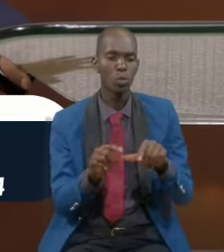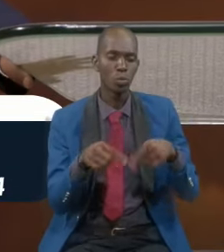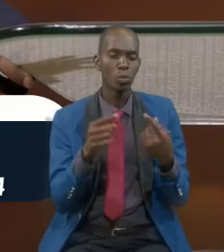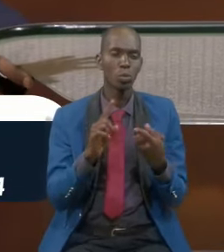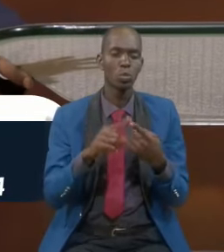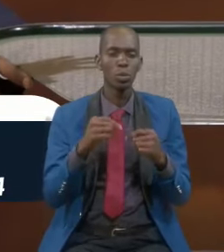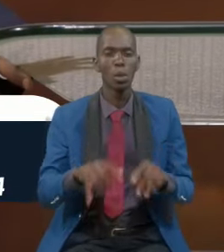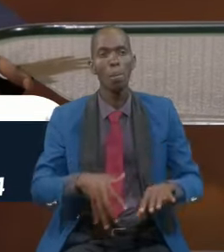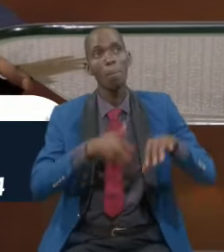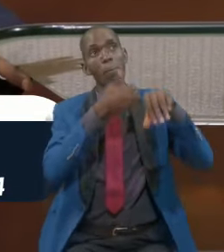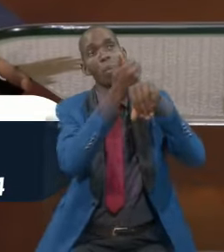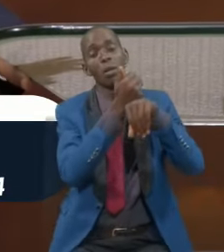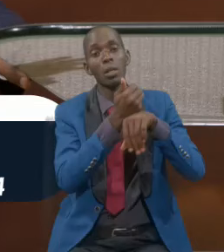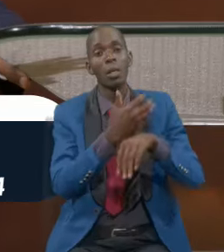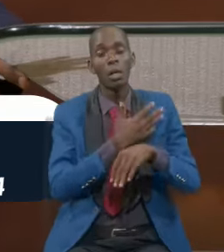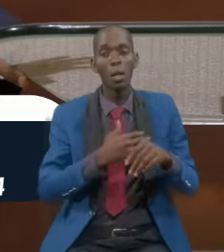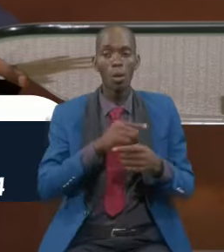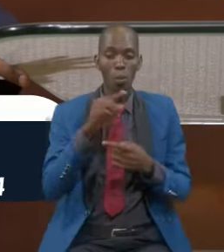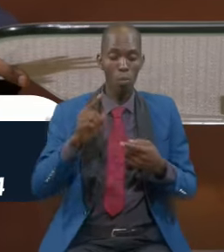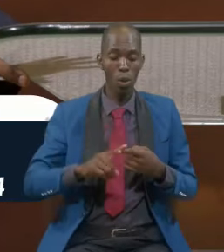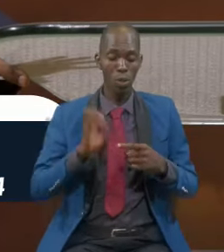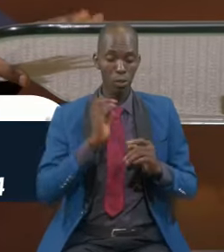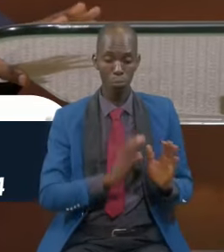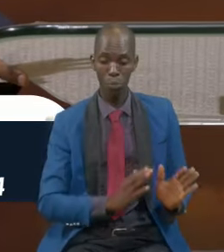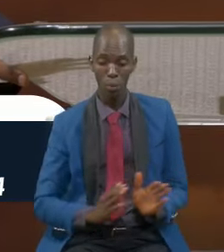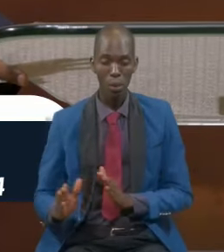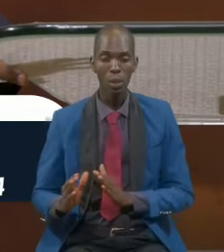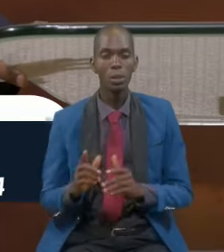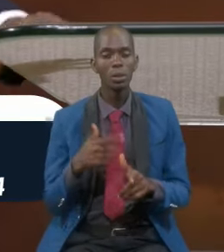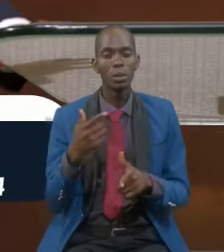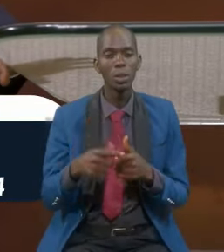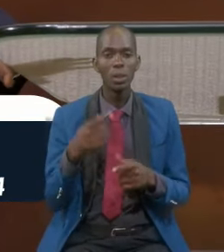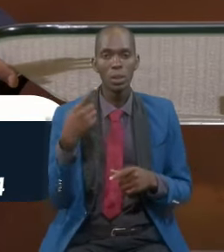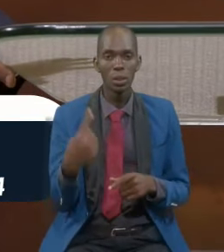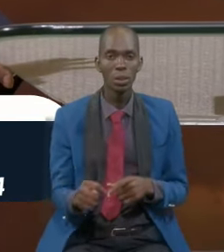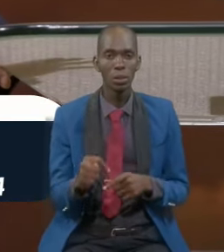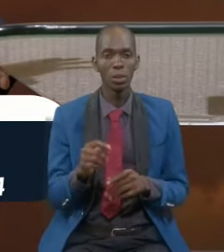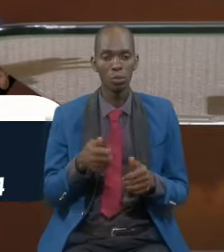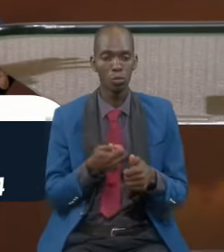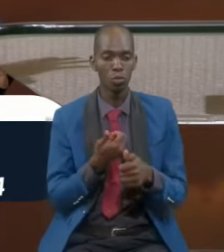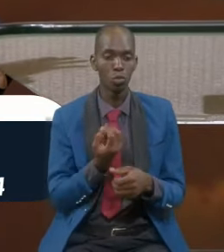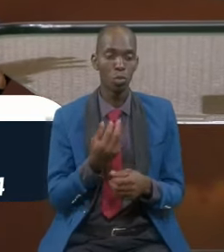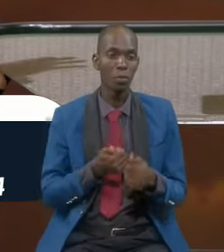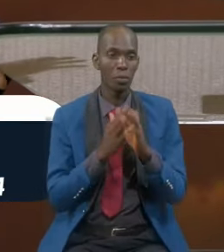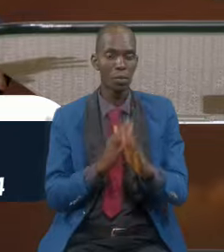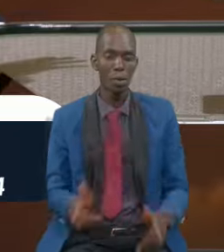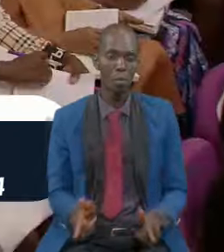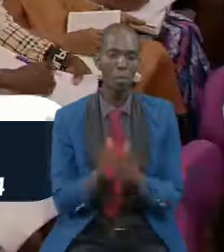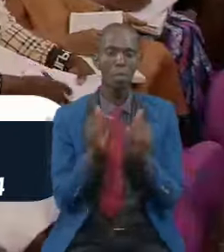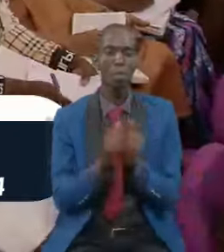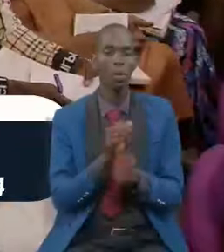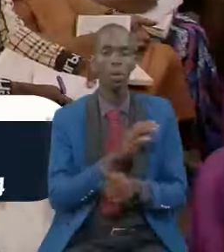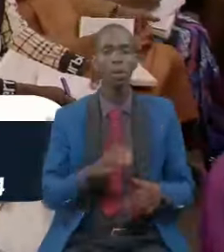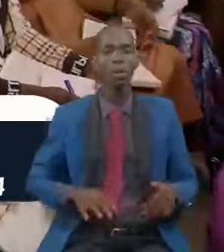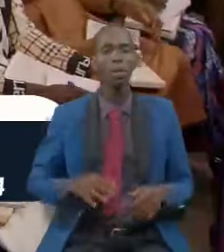And when he was set, his disciple came unto him. Look at verse 20. In verse 20,